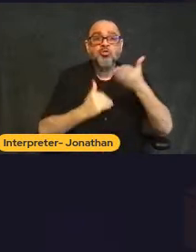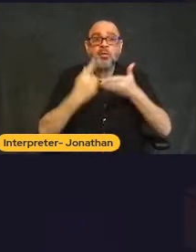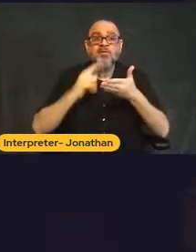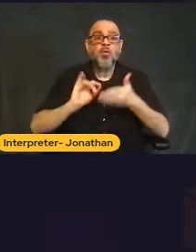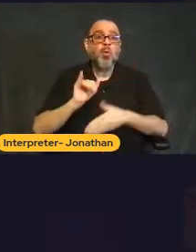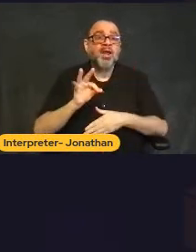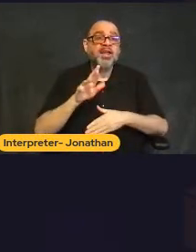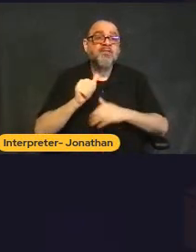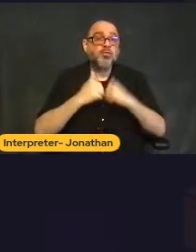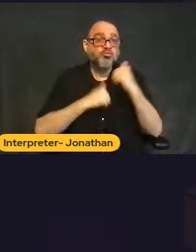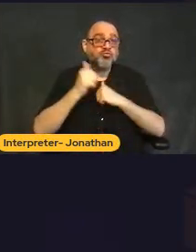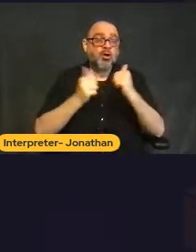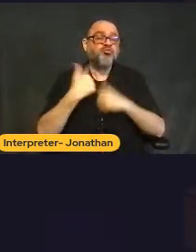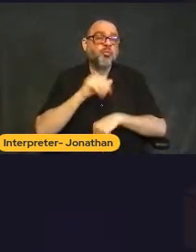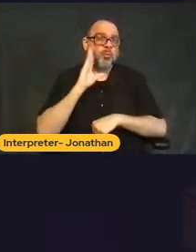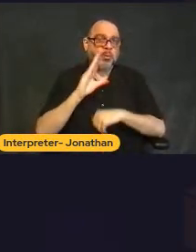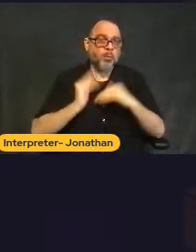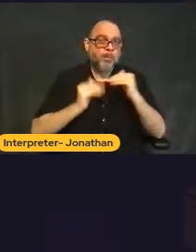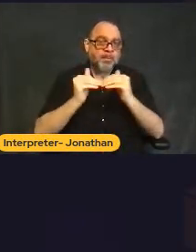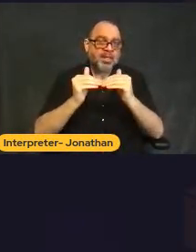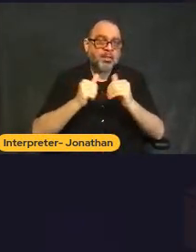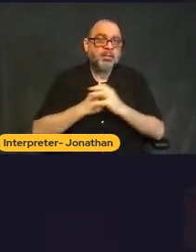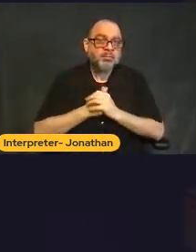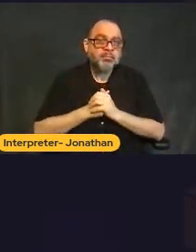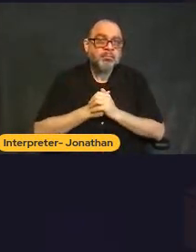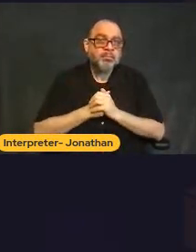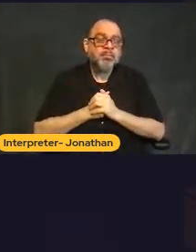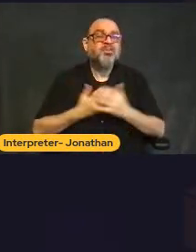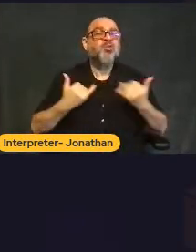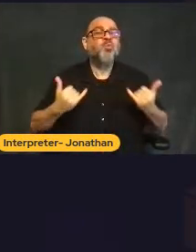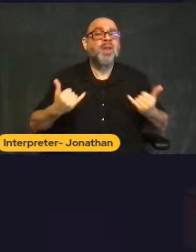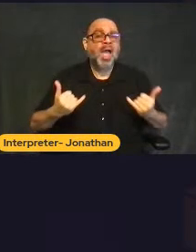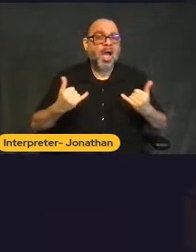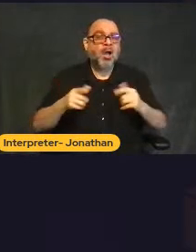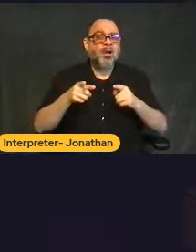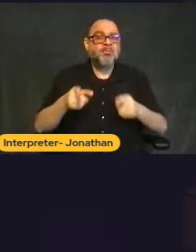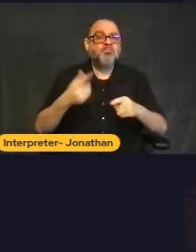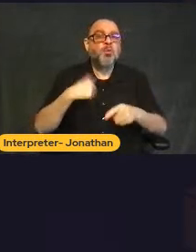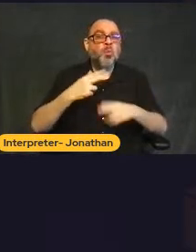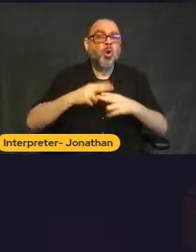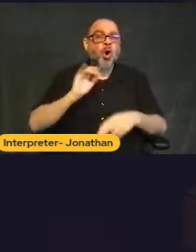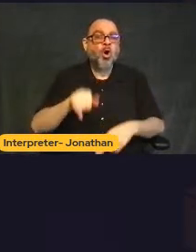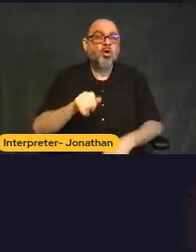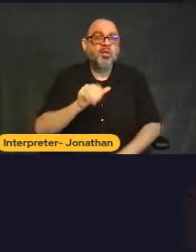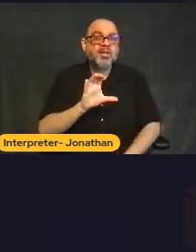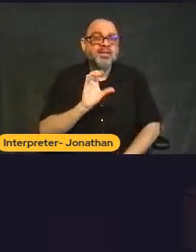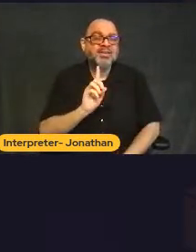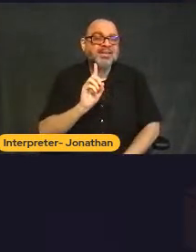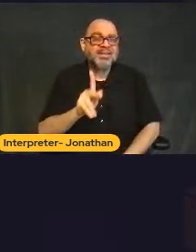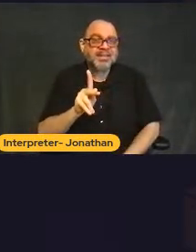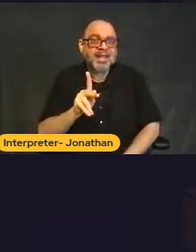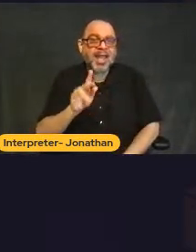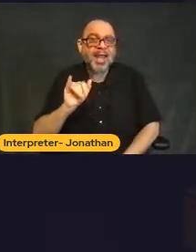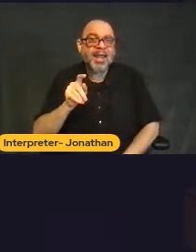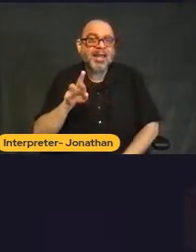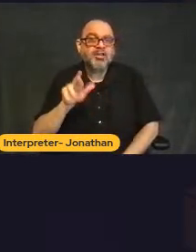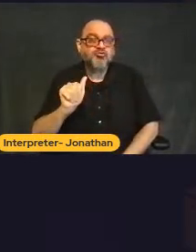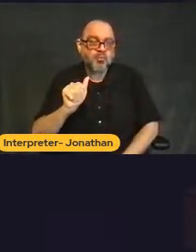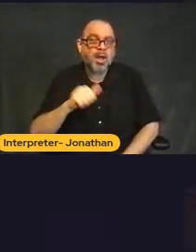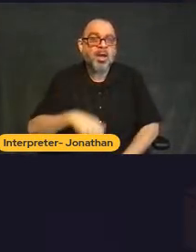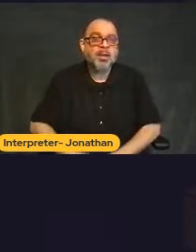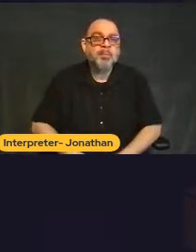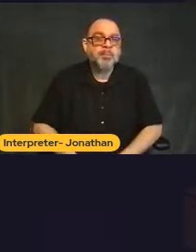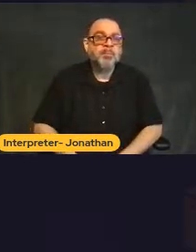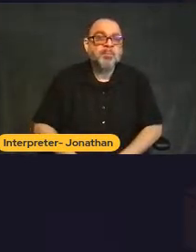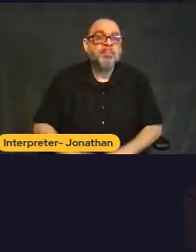be building. So let's make a directory, let's call it CDK infra. And